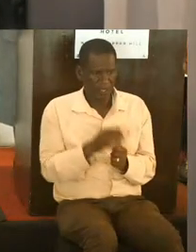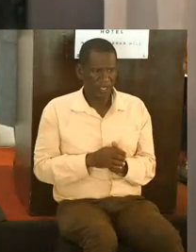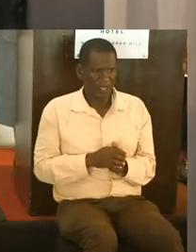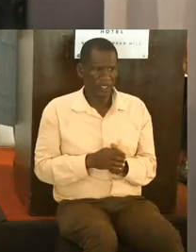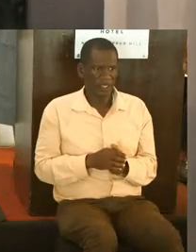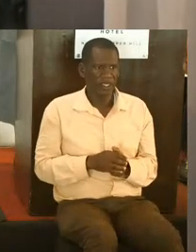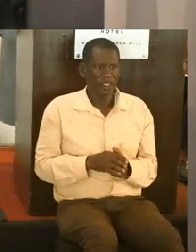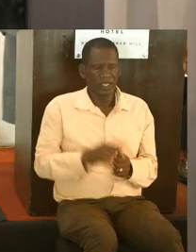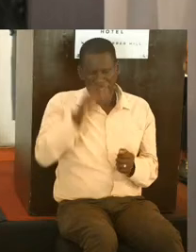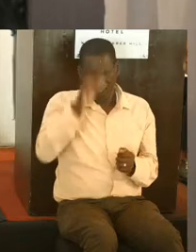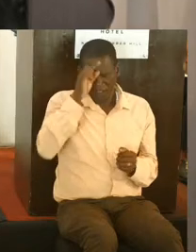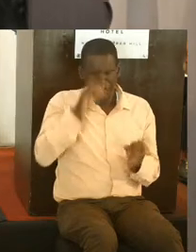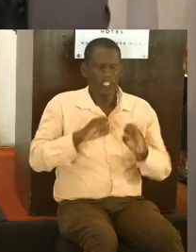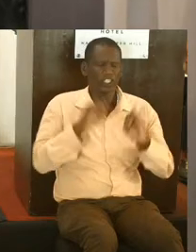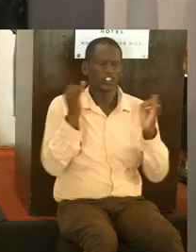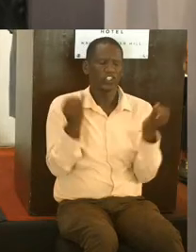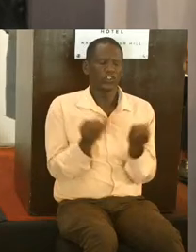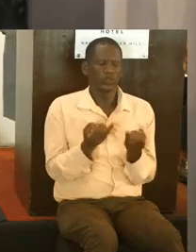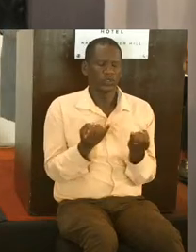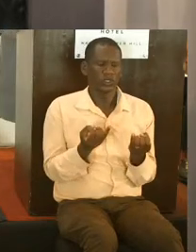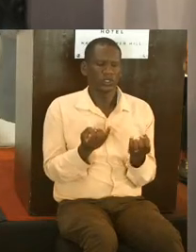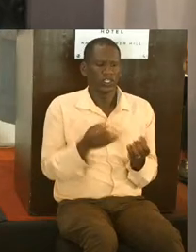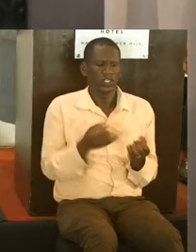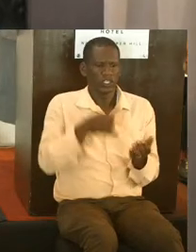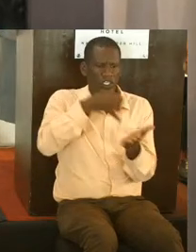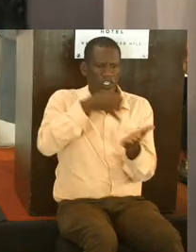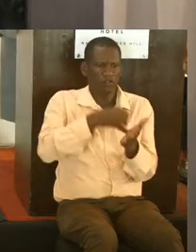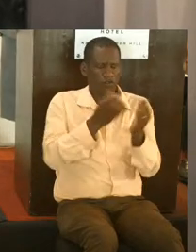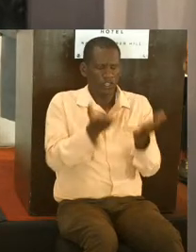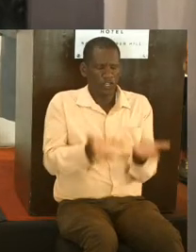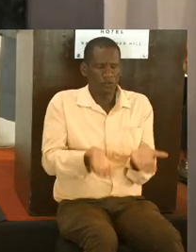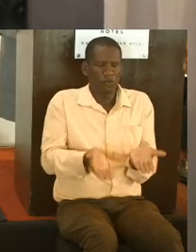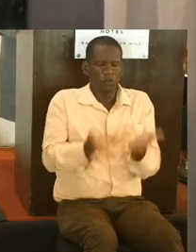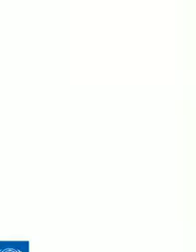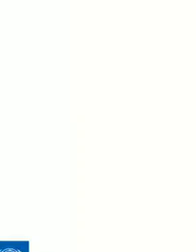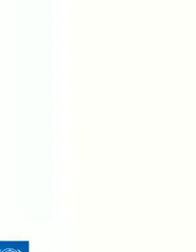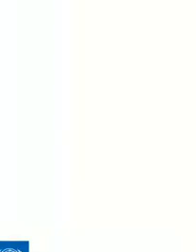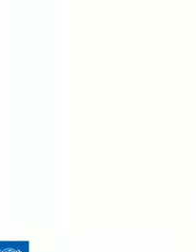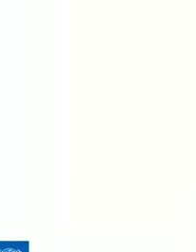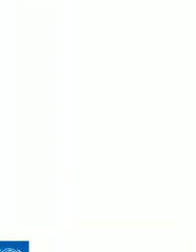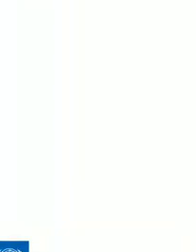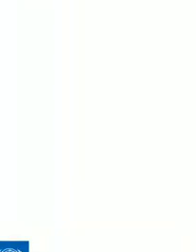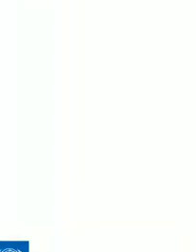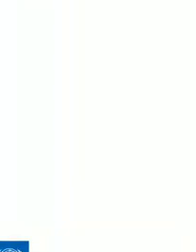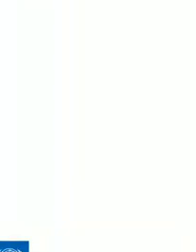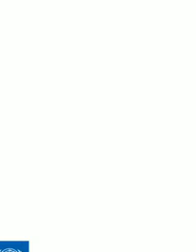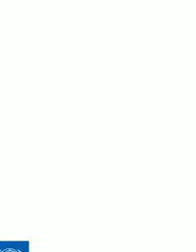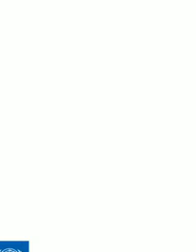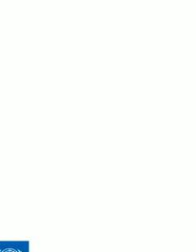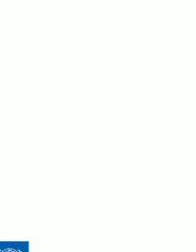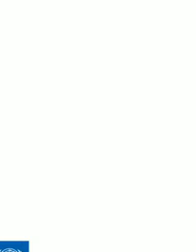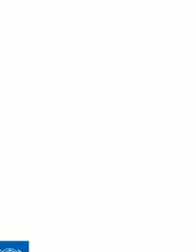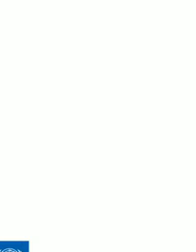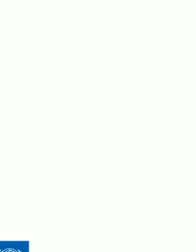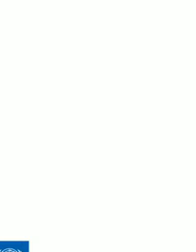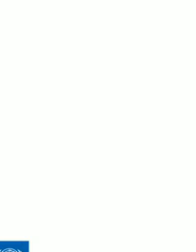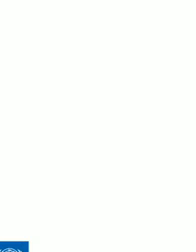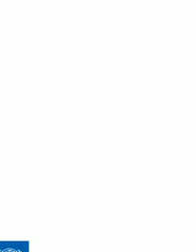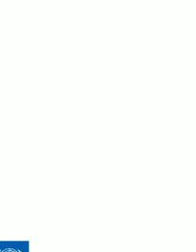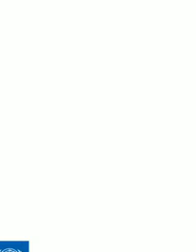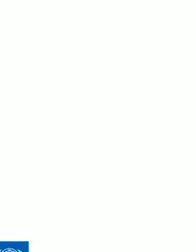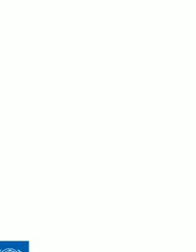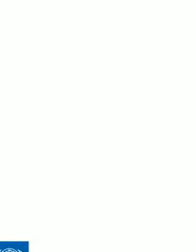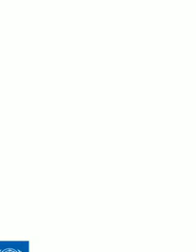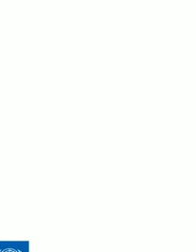state agencies in the involved in the promotion and protection of Rights are part of the wider